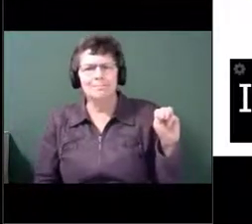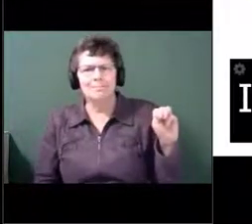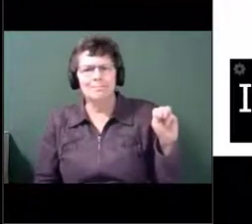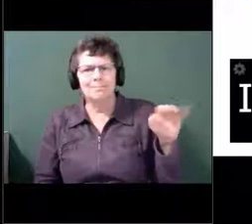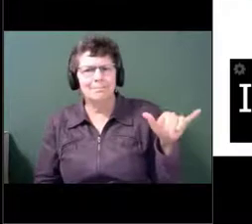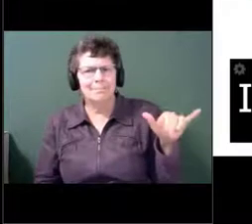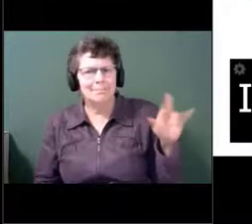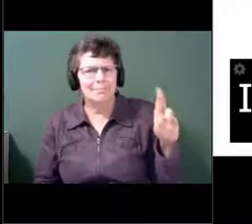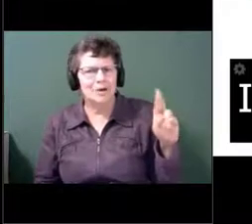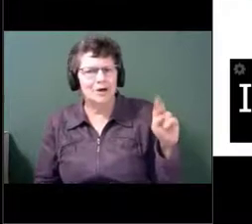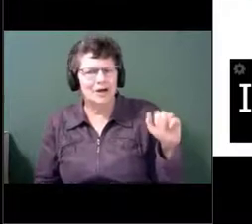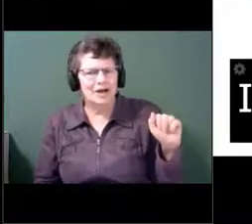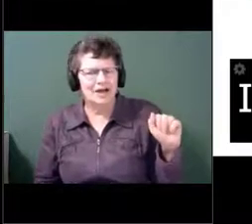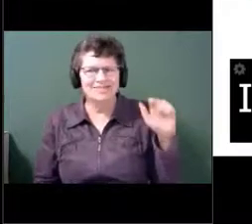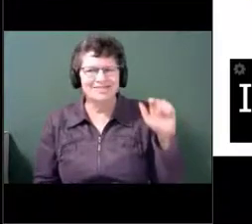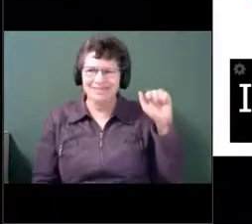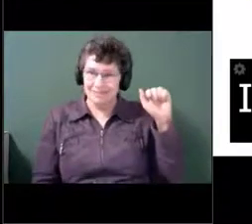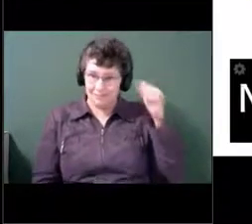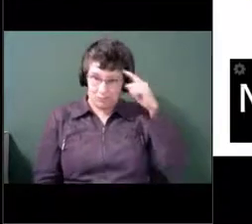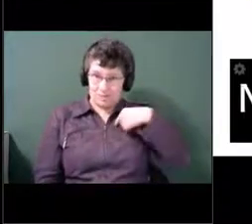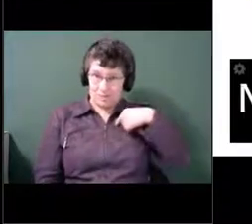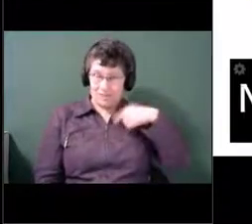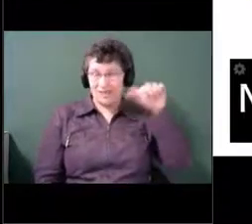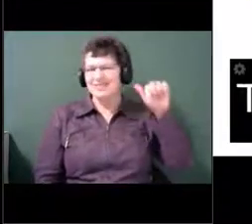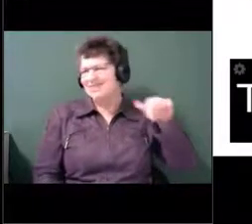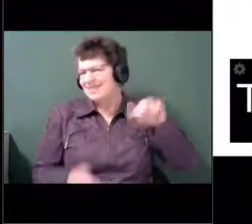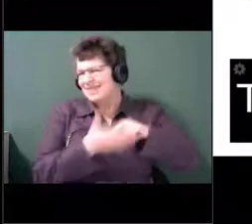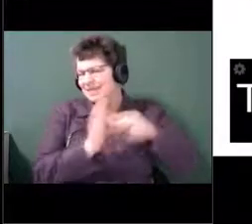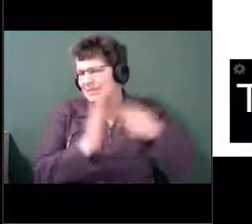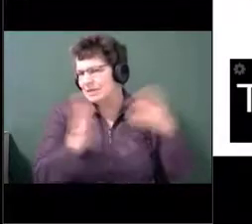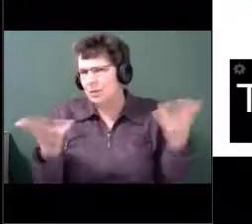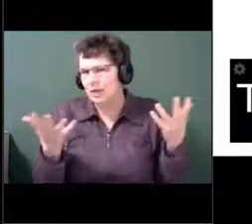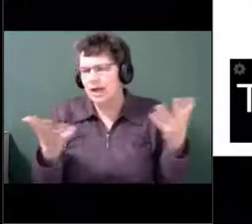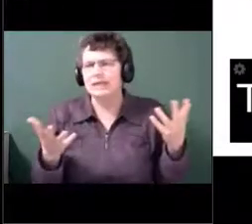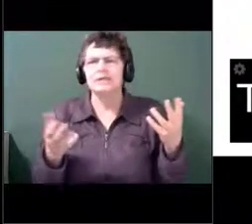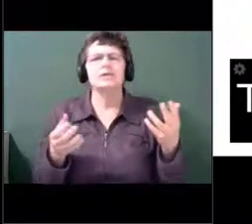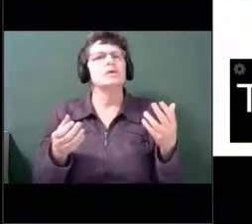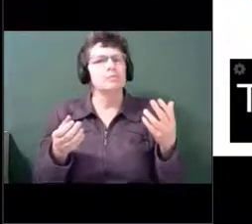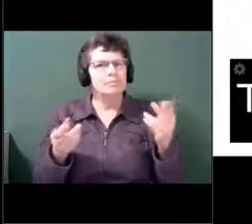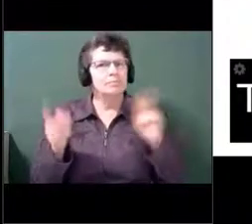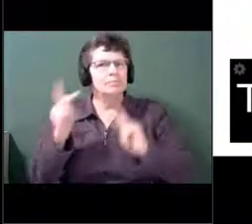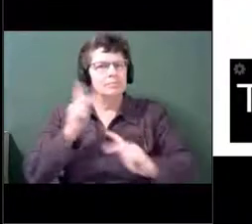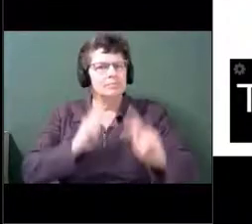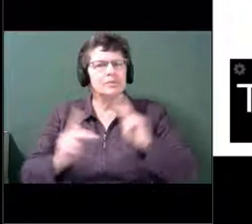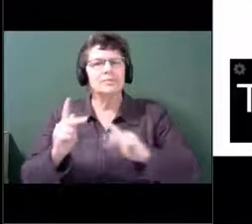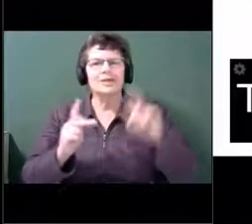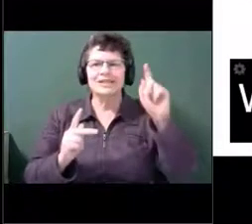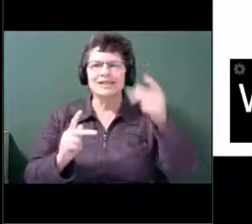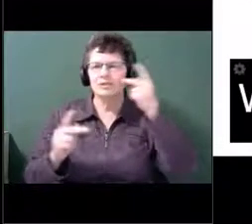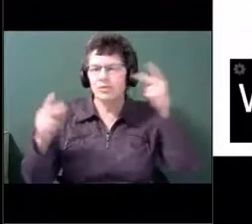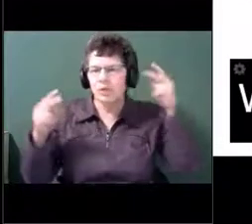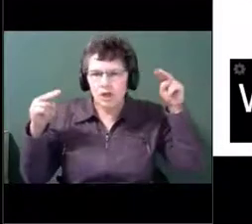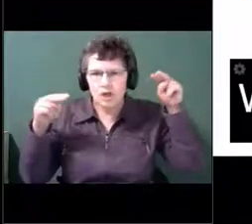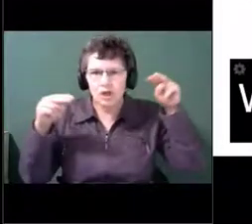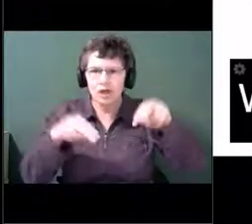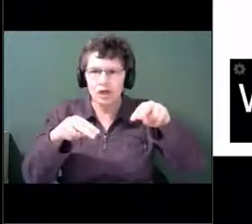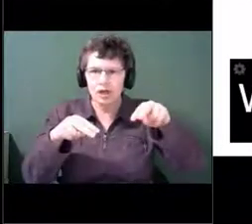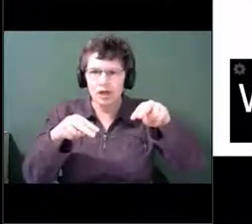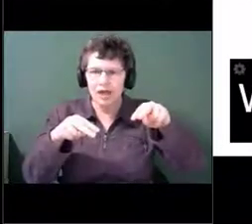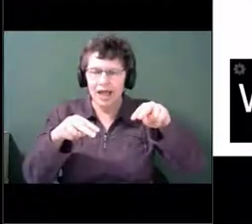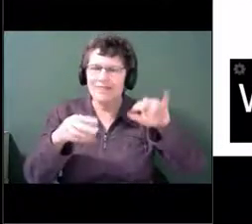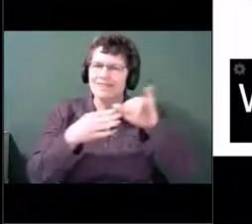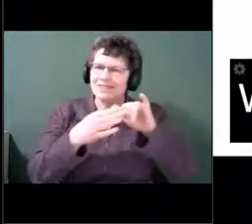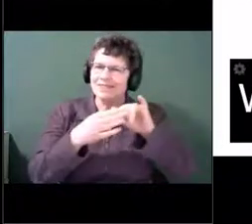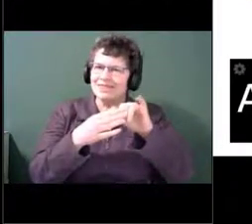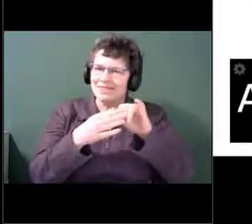this one speaks to me of how important it was in our discussions for people to be allowed to interpret work according to